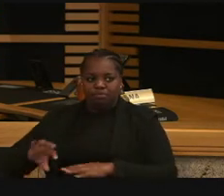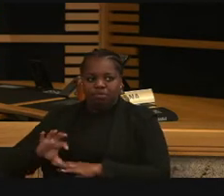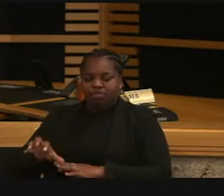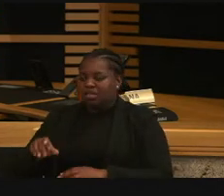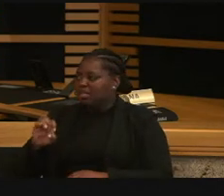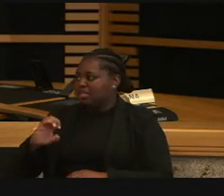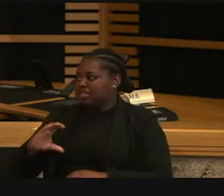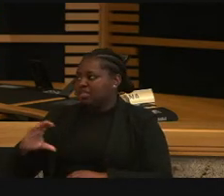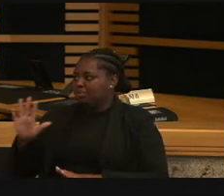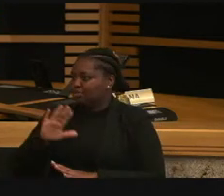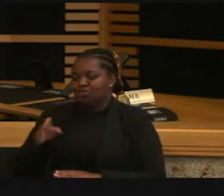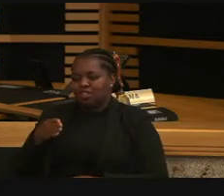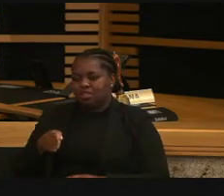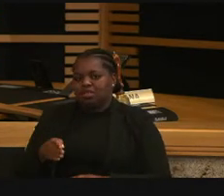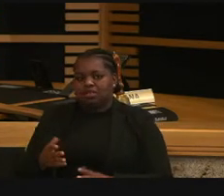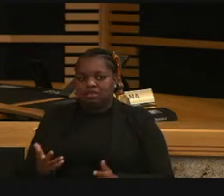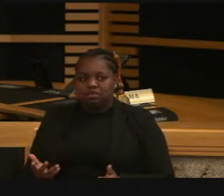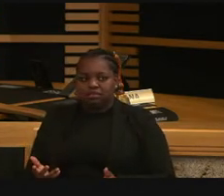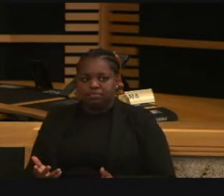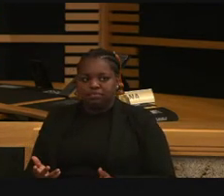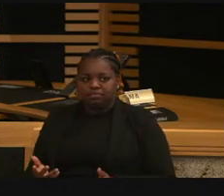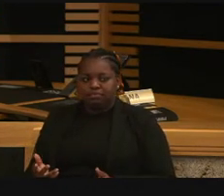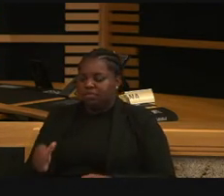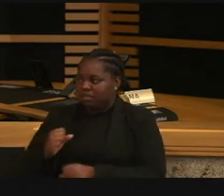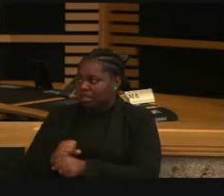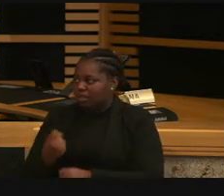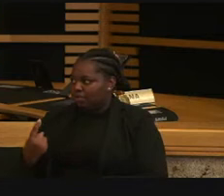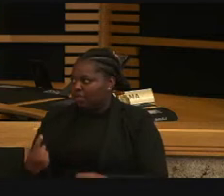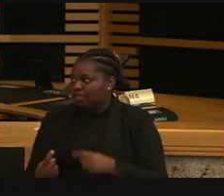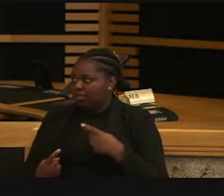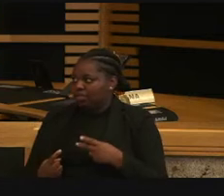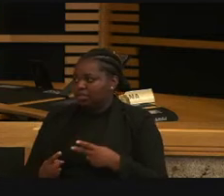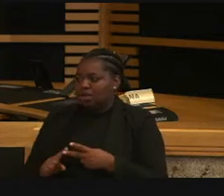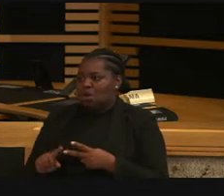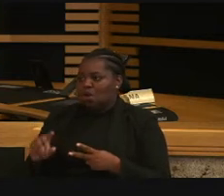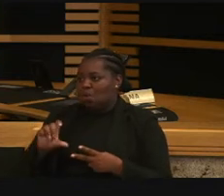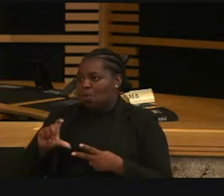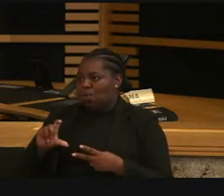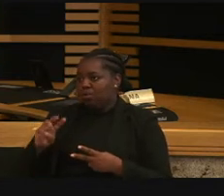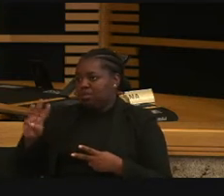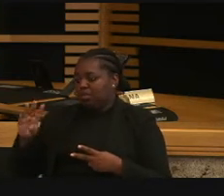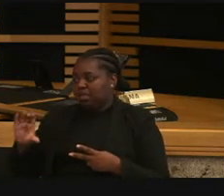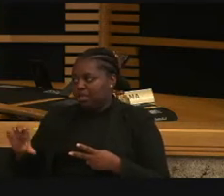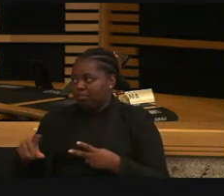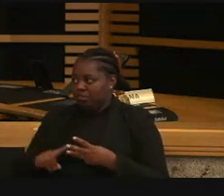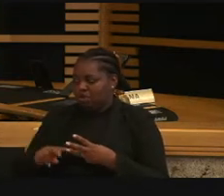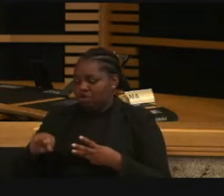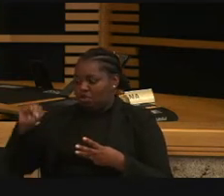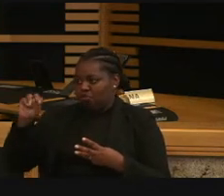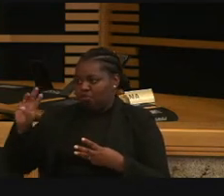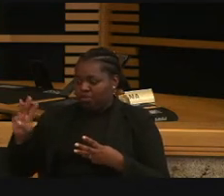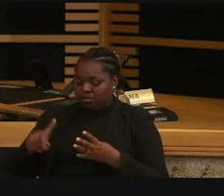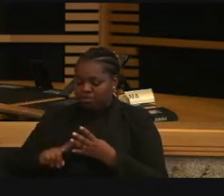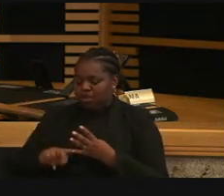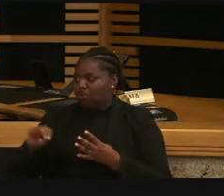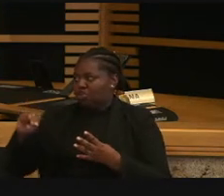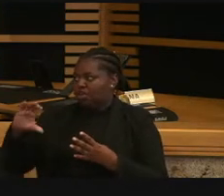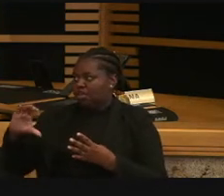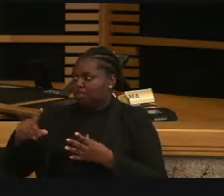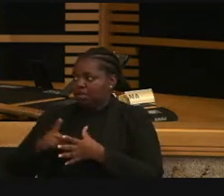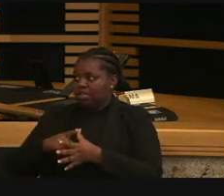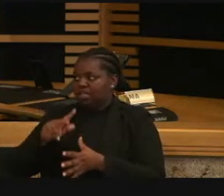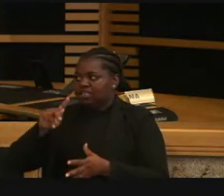Eastern Cape is not there. It's Gauteng, it's Western Cape, it's Northwest, it's Northern Cape, it's